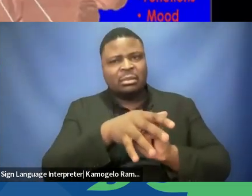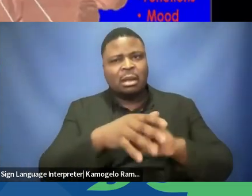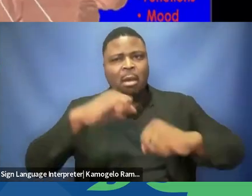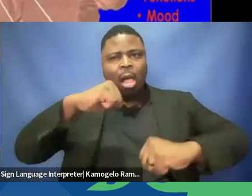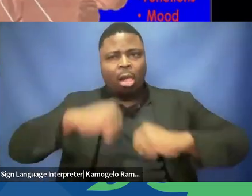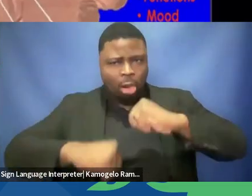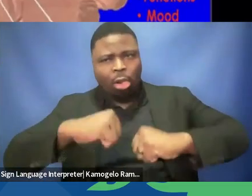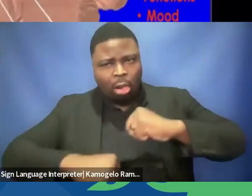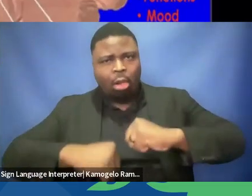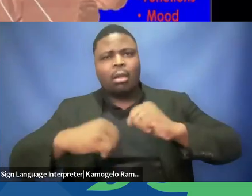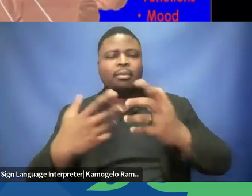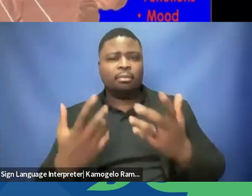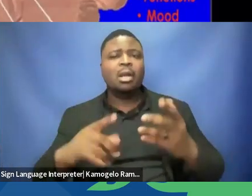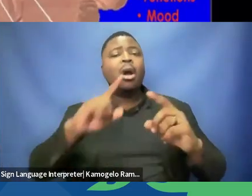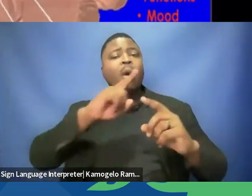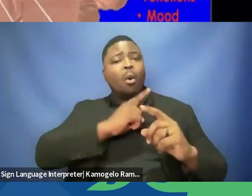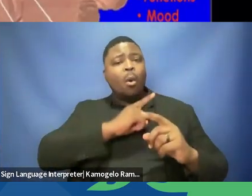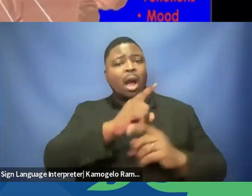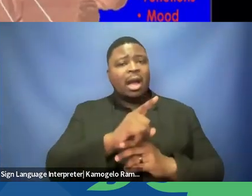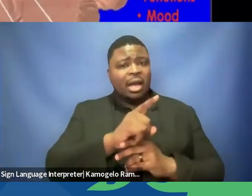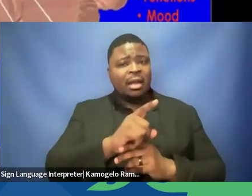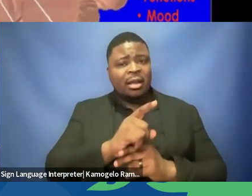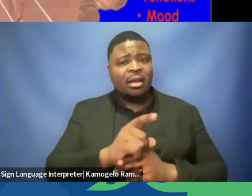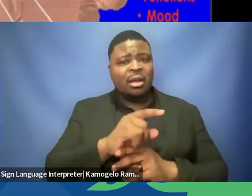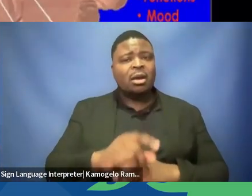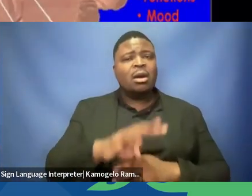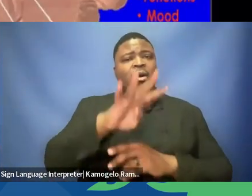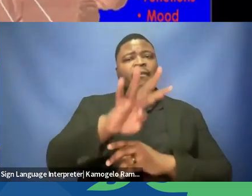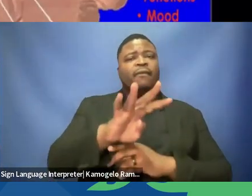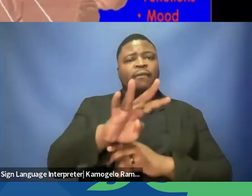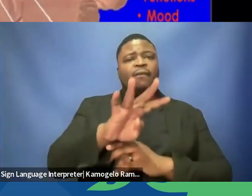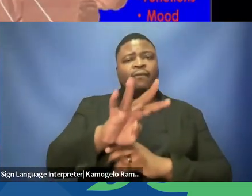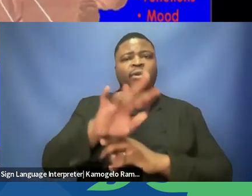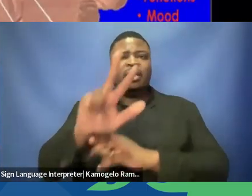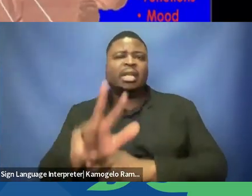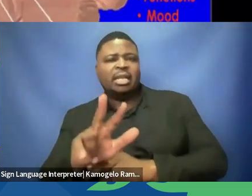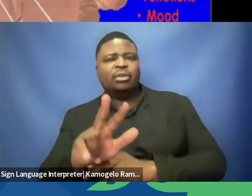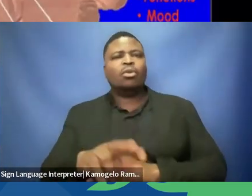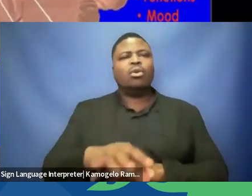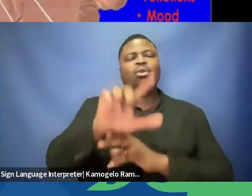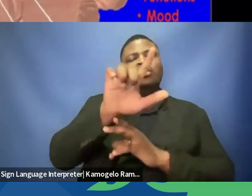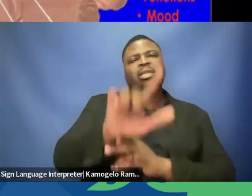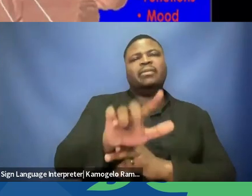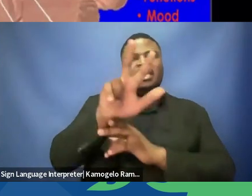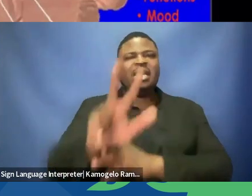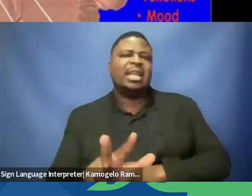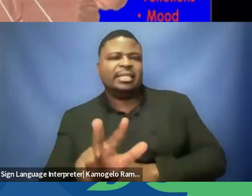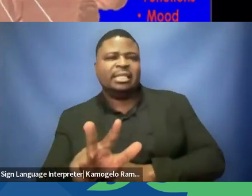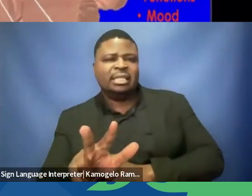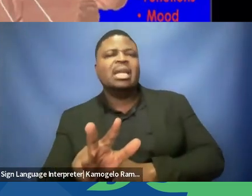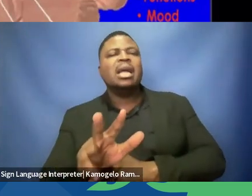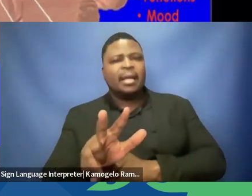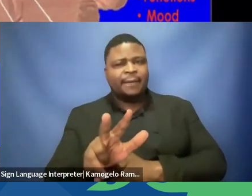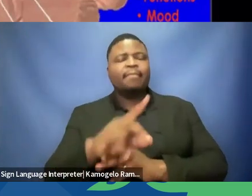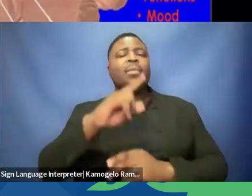it degenerates very fast within 48 to 72 hours, and that is why it has to be consumed raw. It has to be consumed when it's very